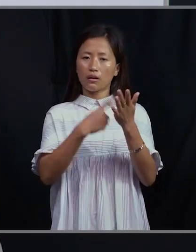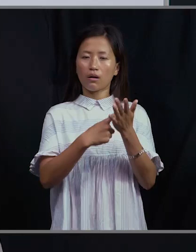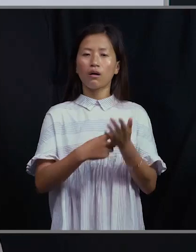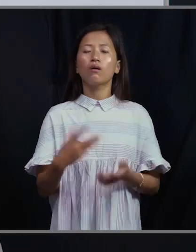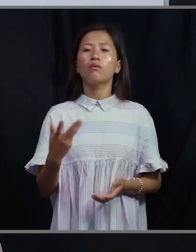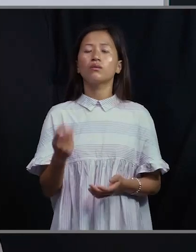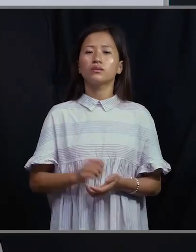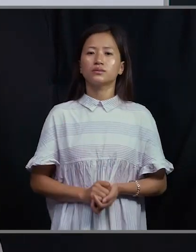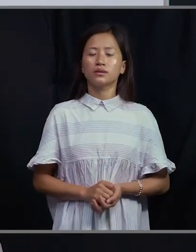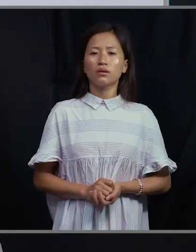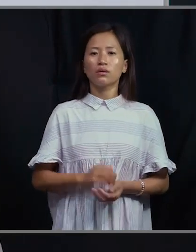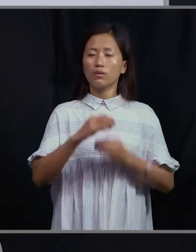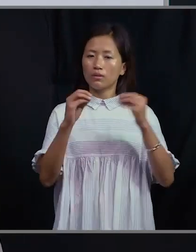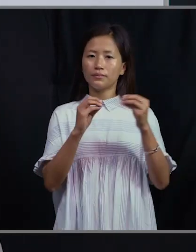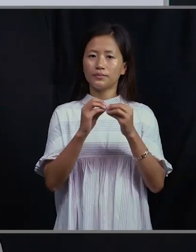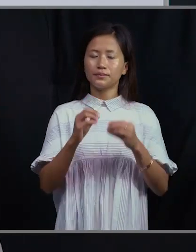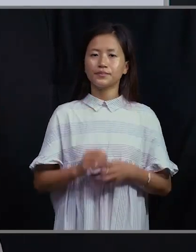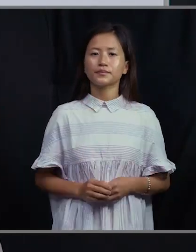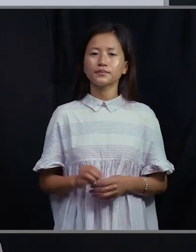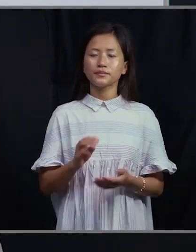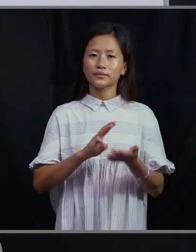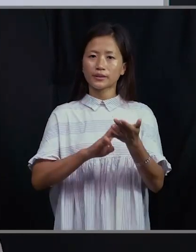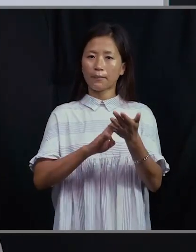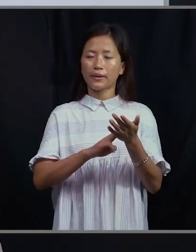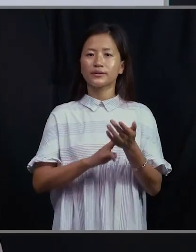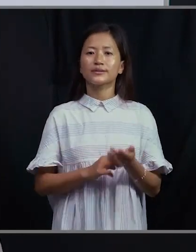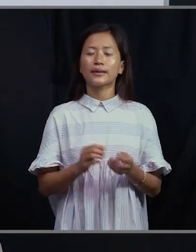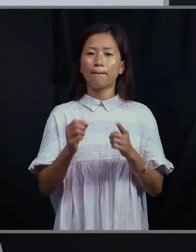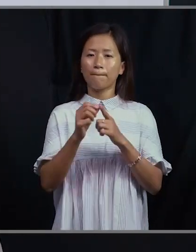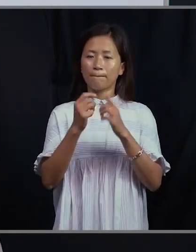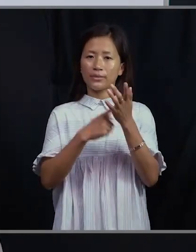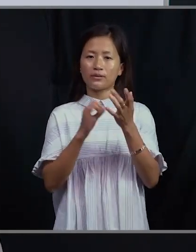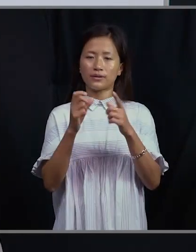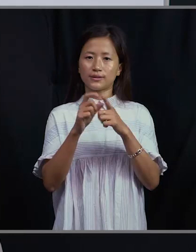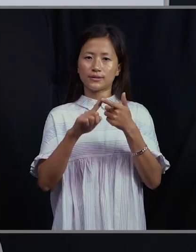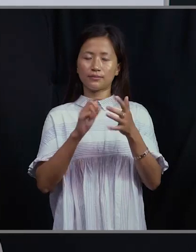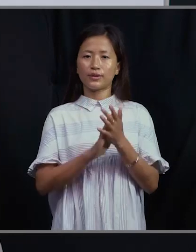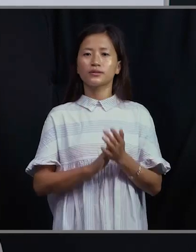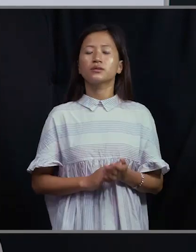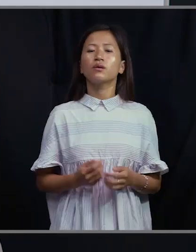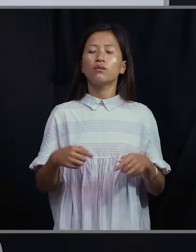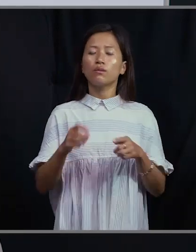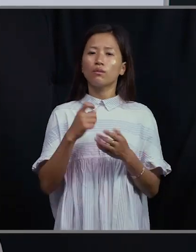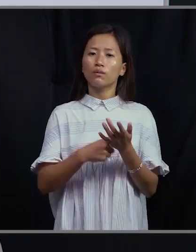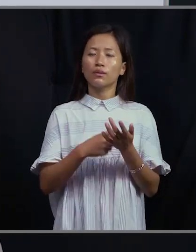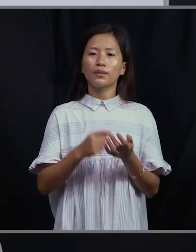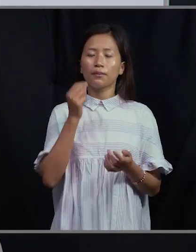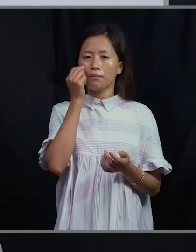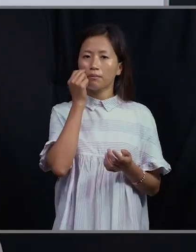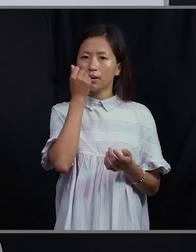mihir all about here? Okay, mihir is the bride price which the man or the bridegroom has